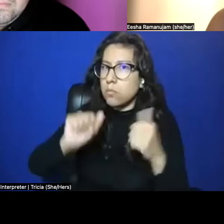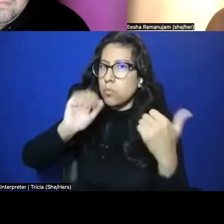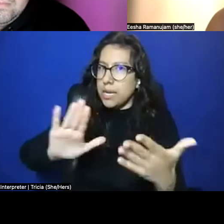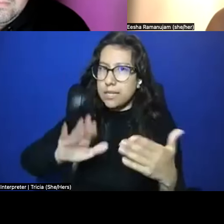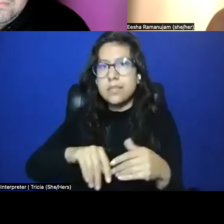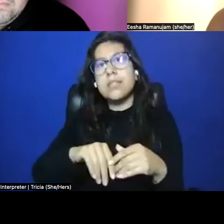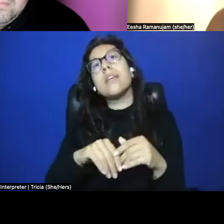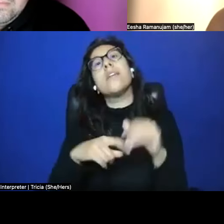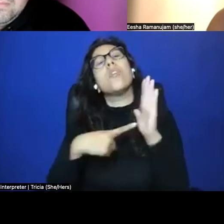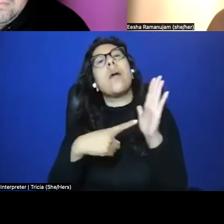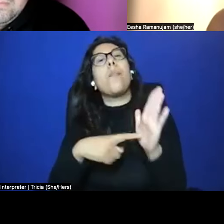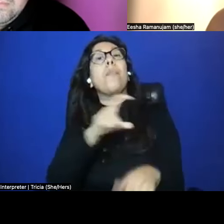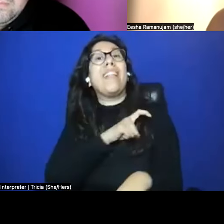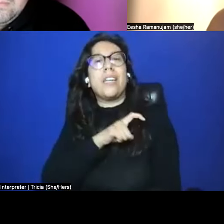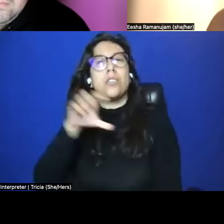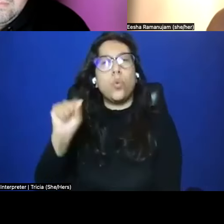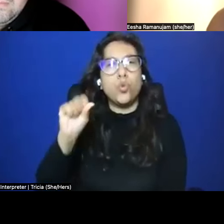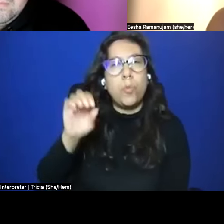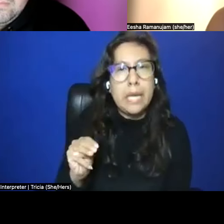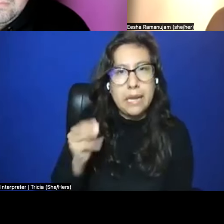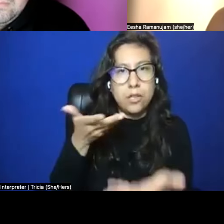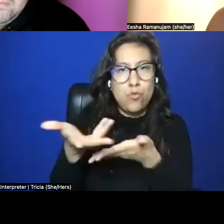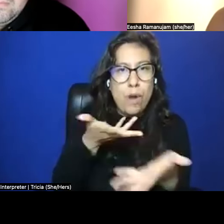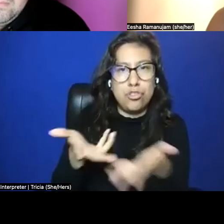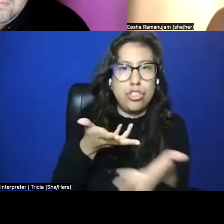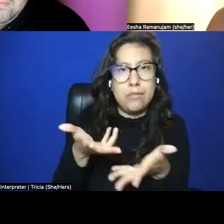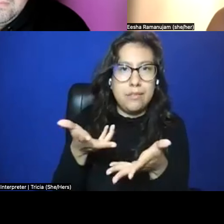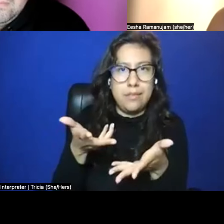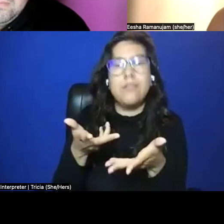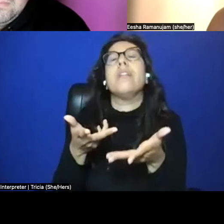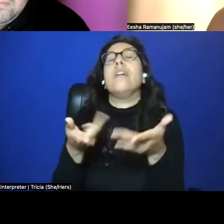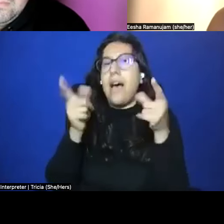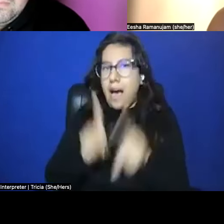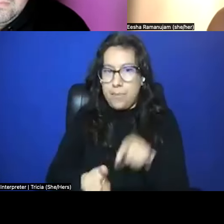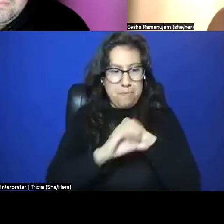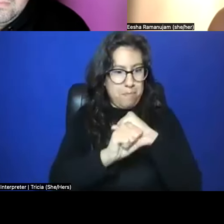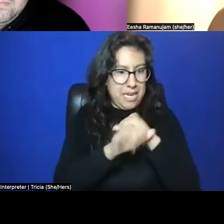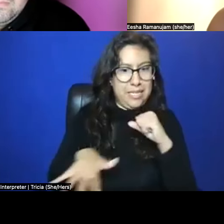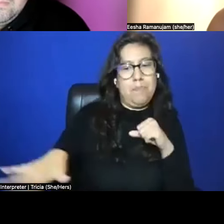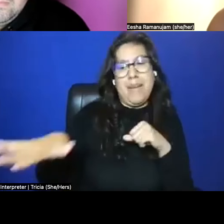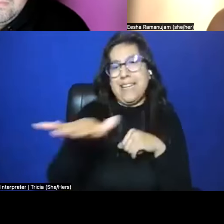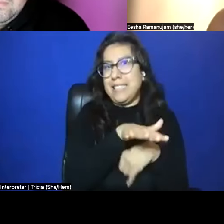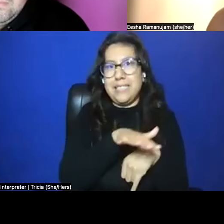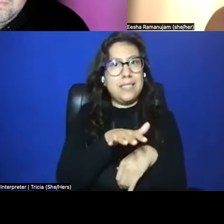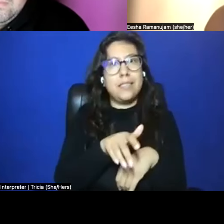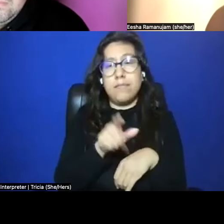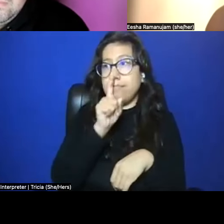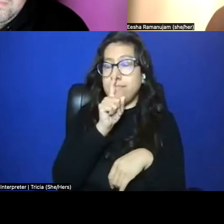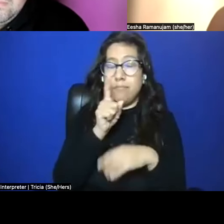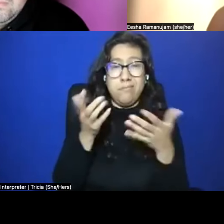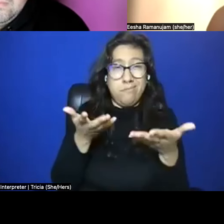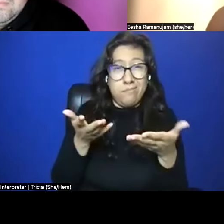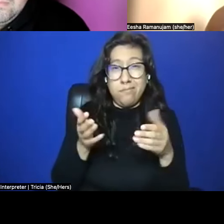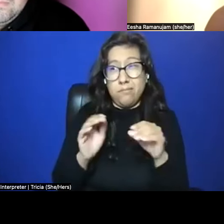police social media interaction, that they happen in media spaces that are not defined by that